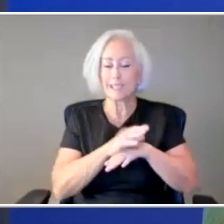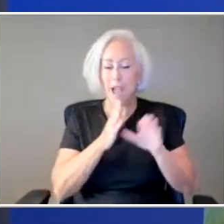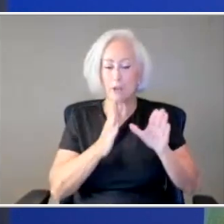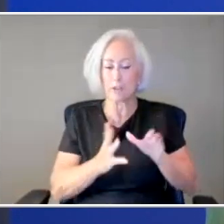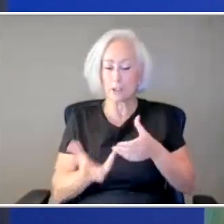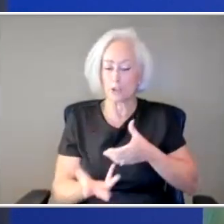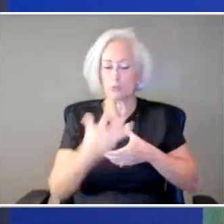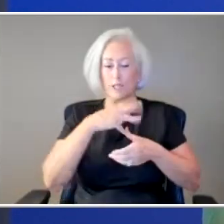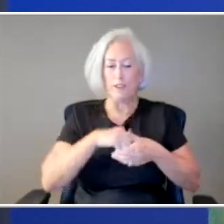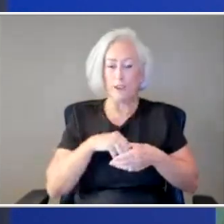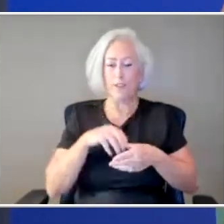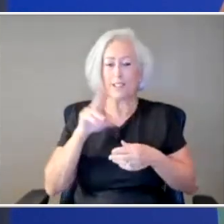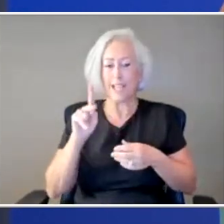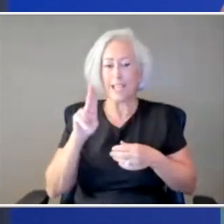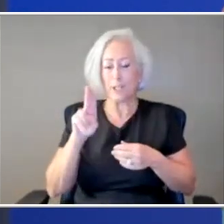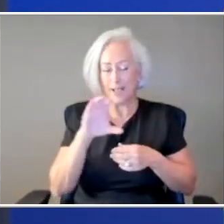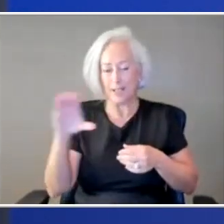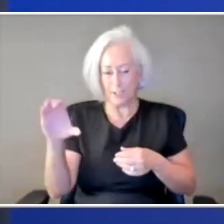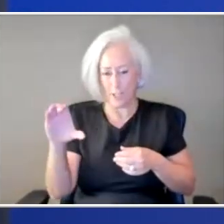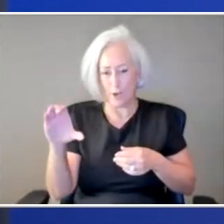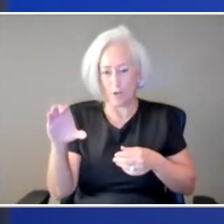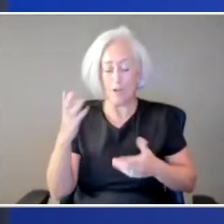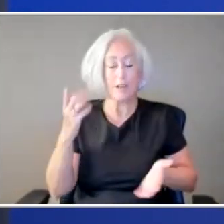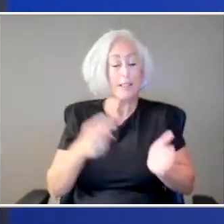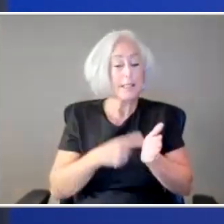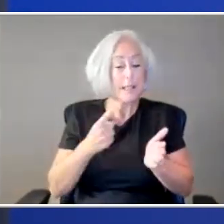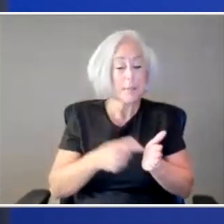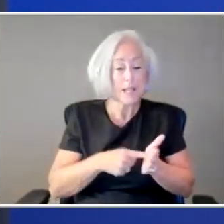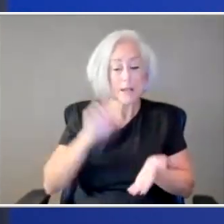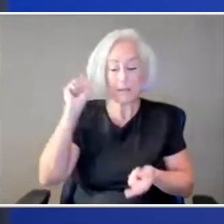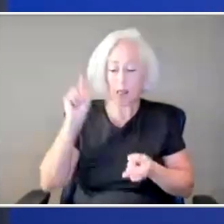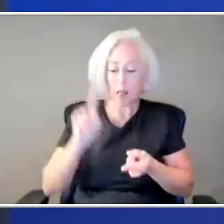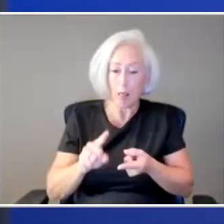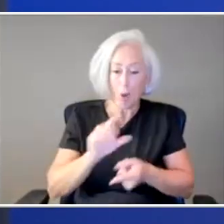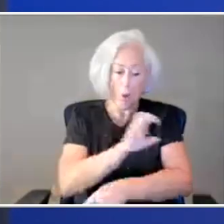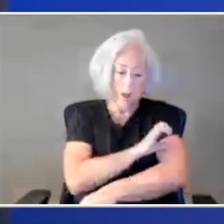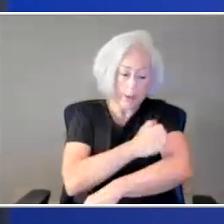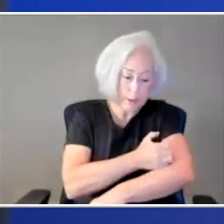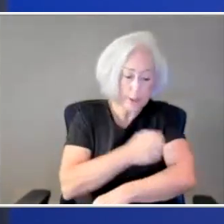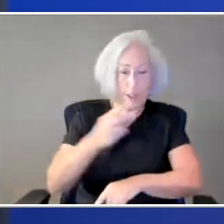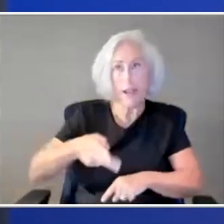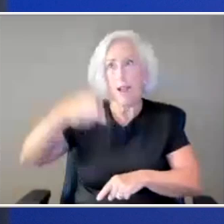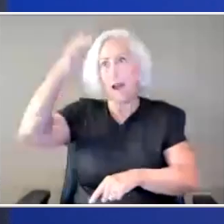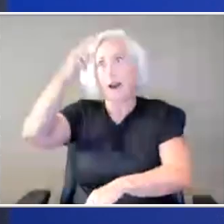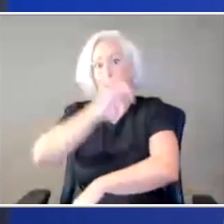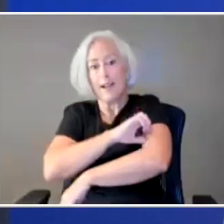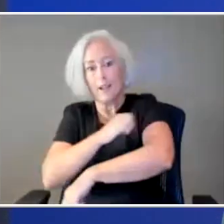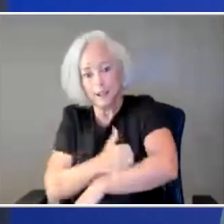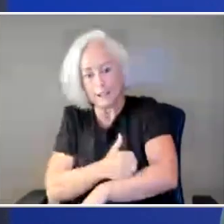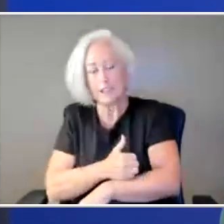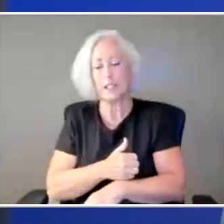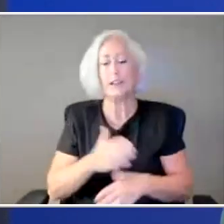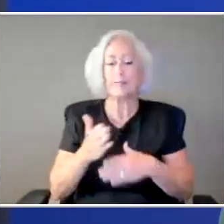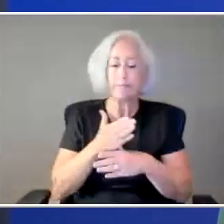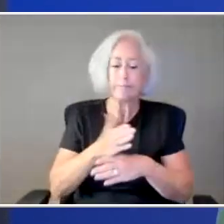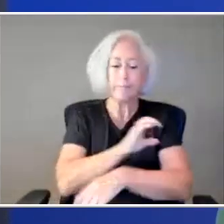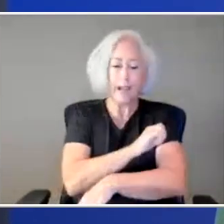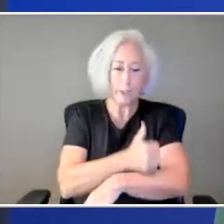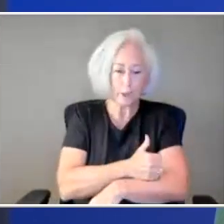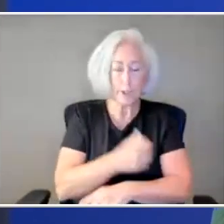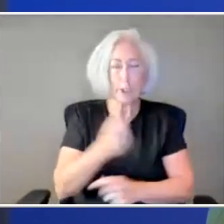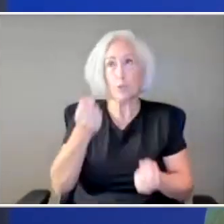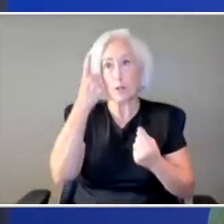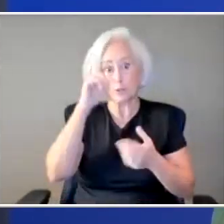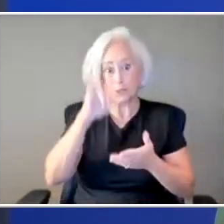Cancer Center, that there may be days of low energy, medium energy, or high energy, and understanding that and then letting others